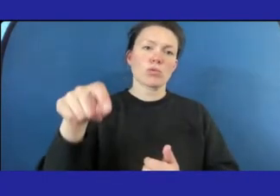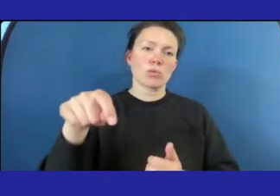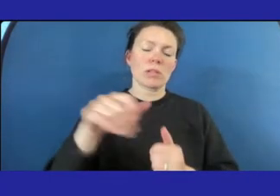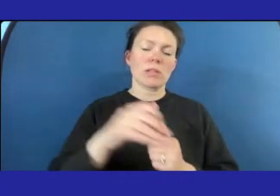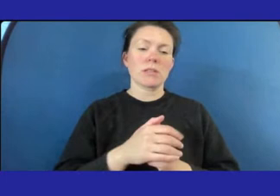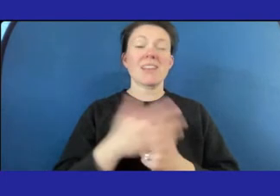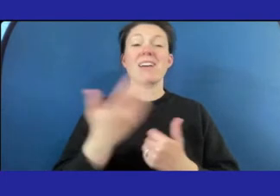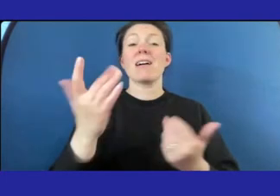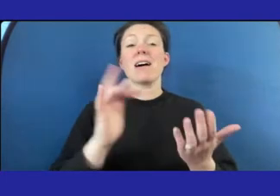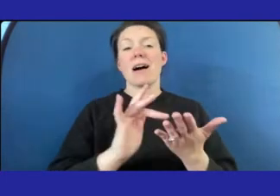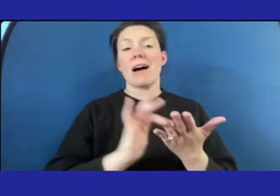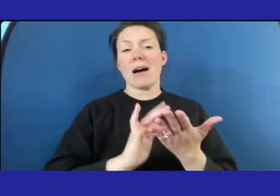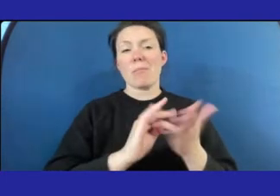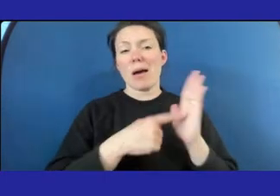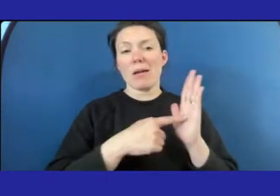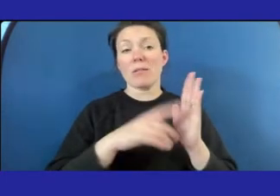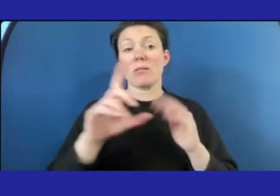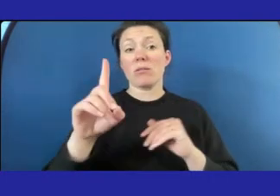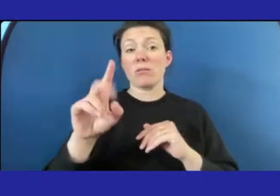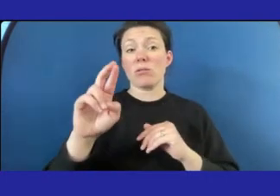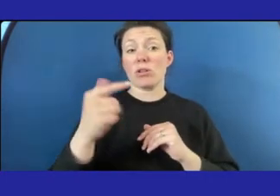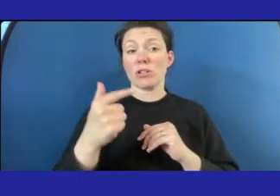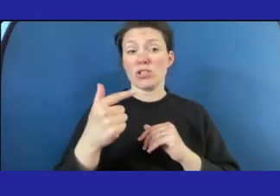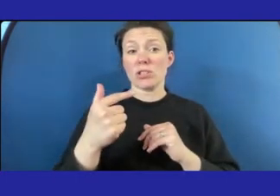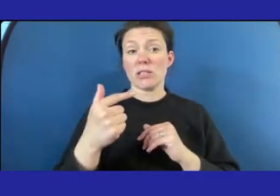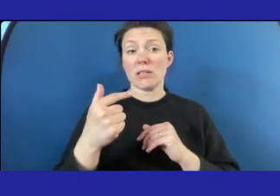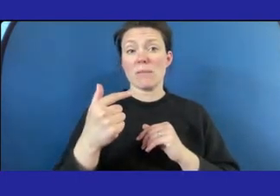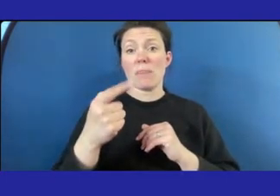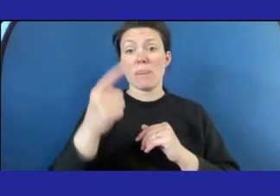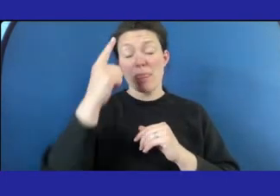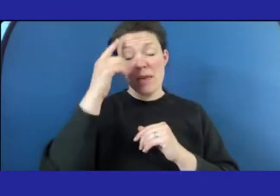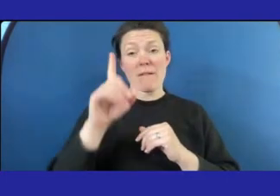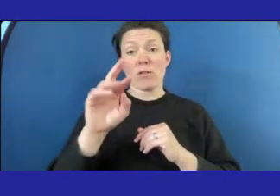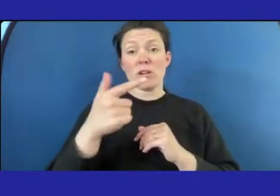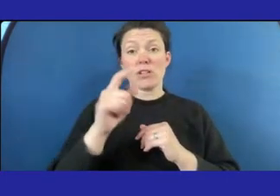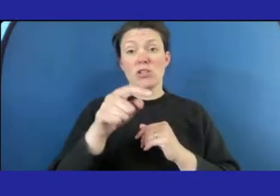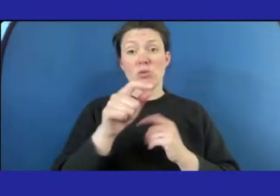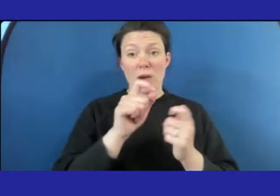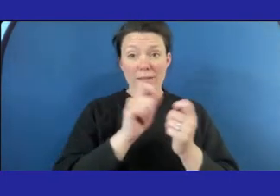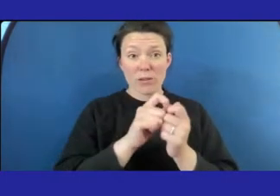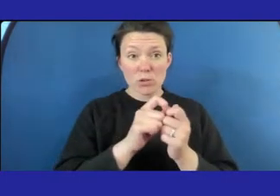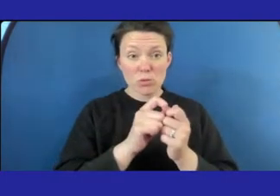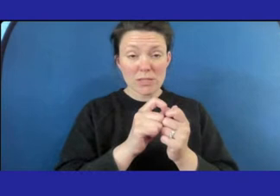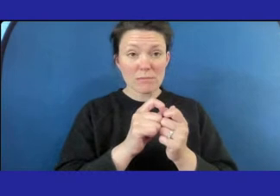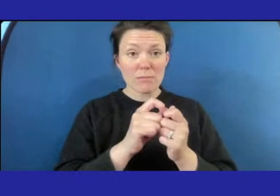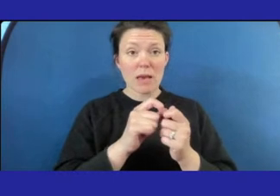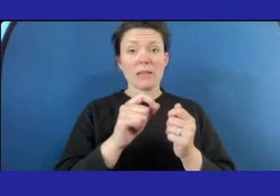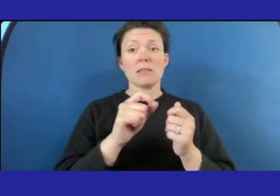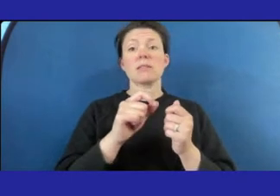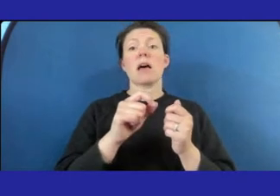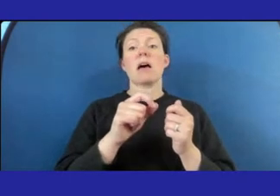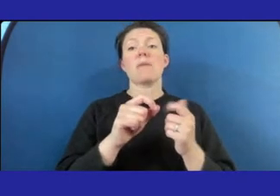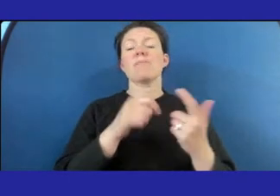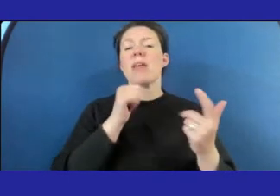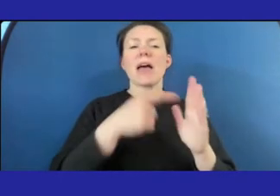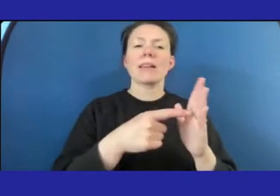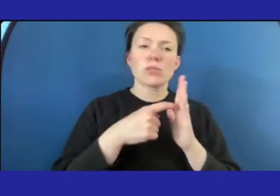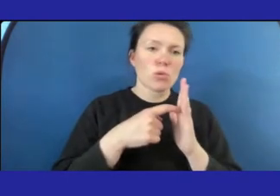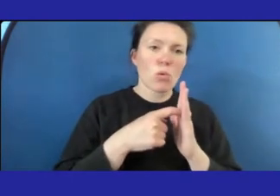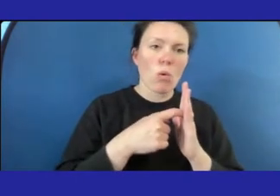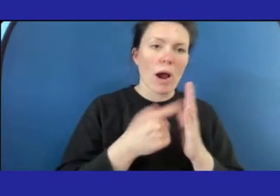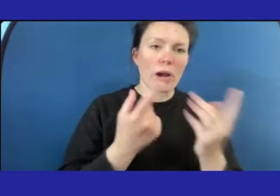analogy, for DRG, you specify their comorbidity. It doesn't require that you do anything for